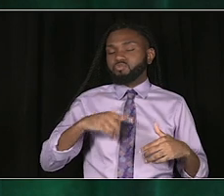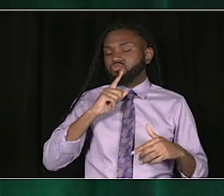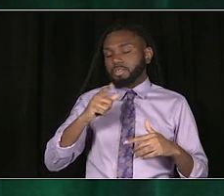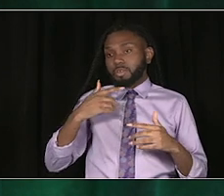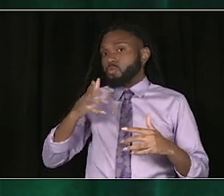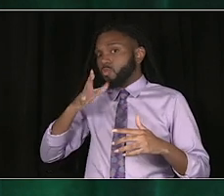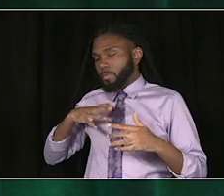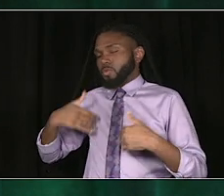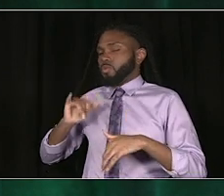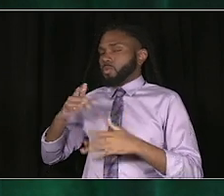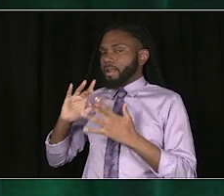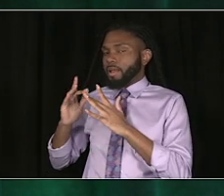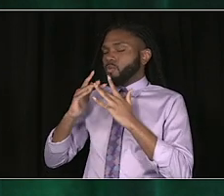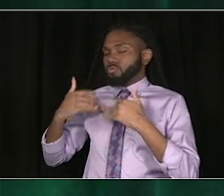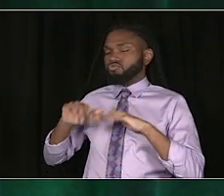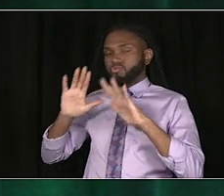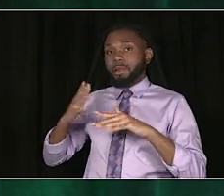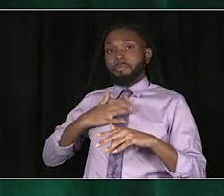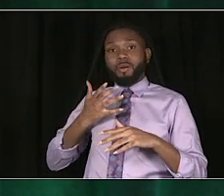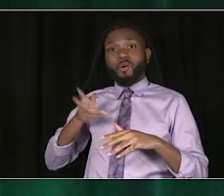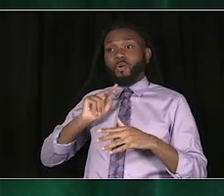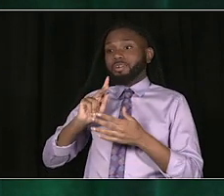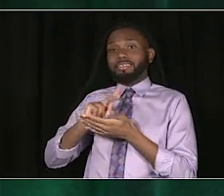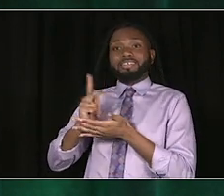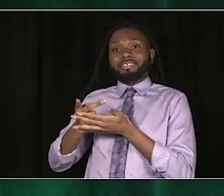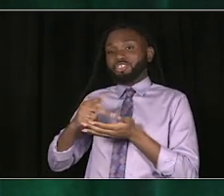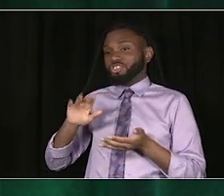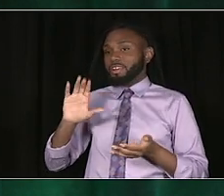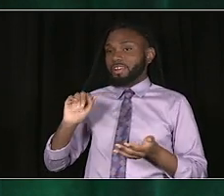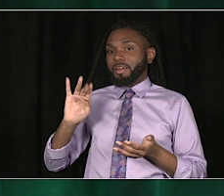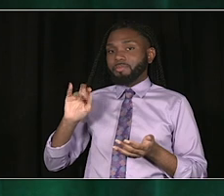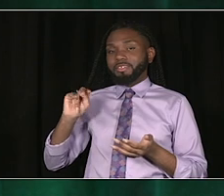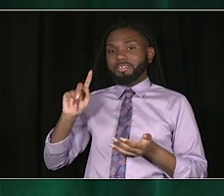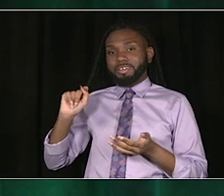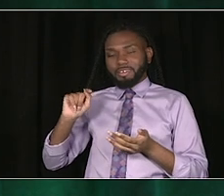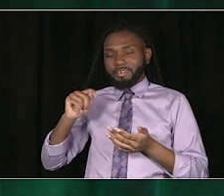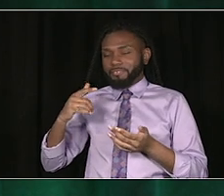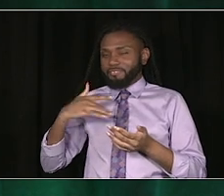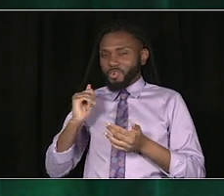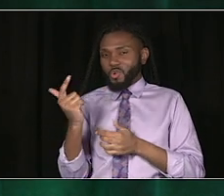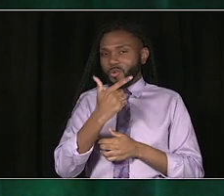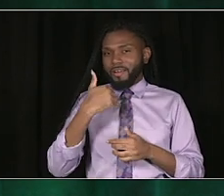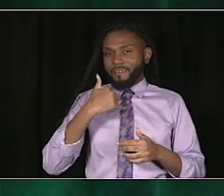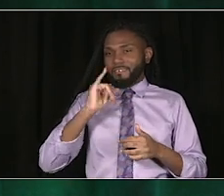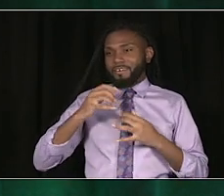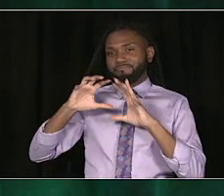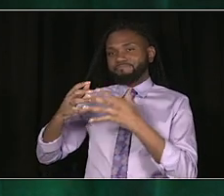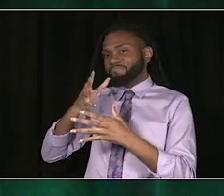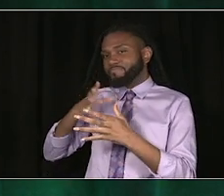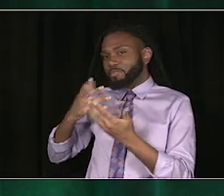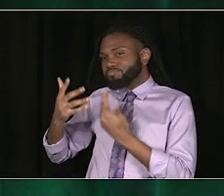networks of women. My own kitchen cabinet of women, I think probably everybody up here has that in their lives, and that's